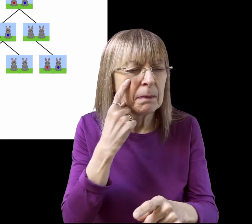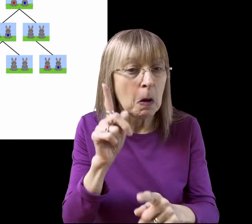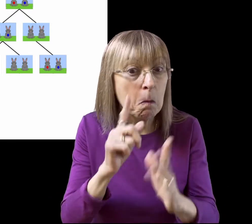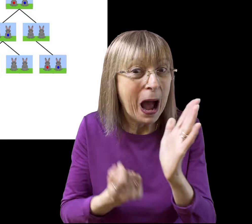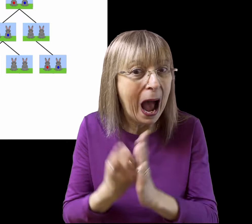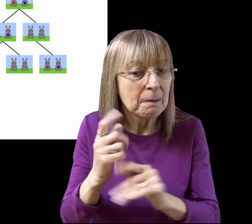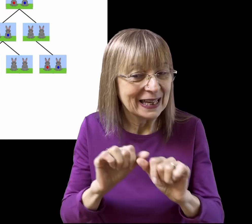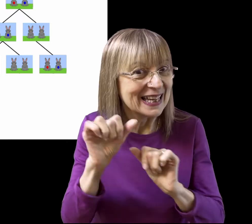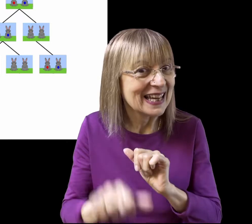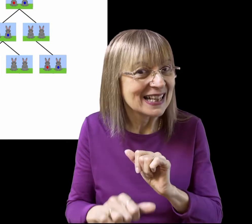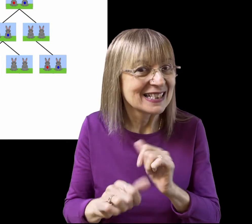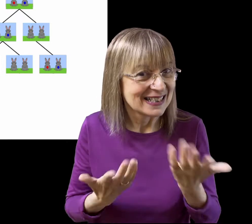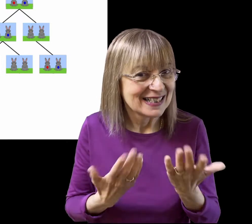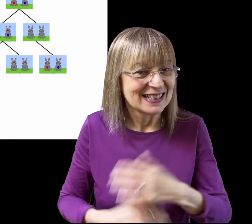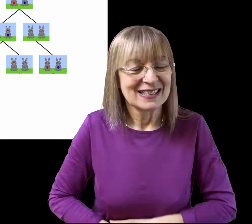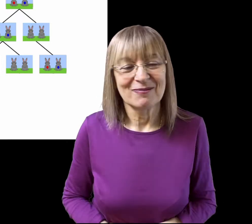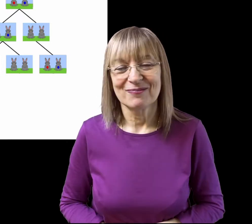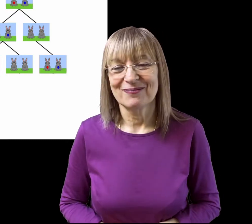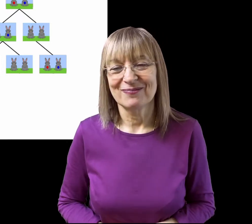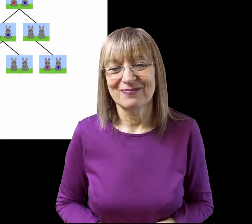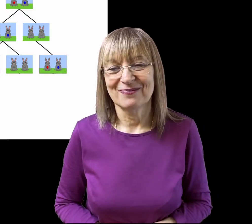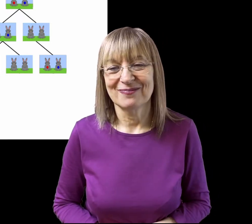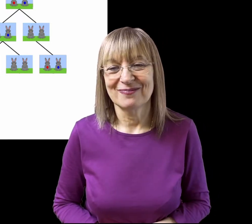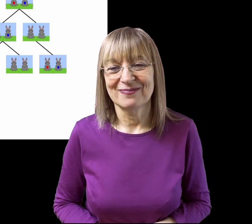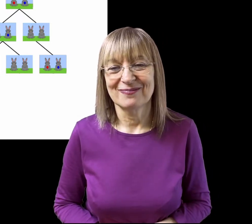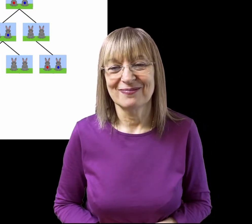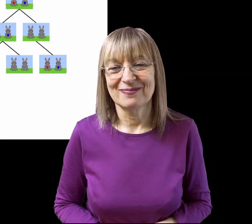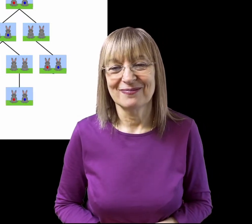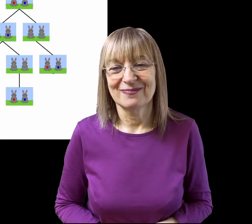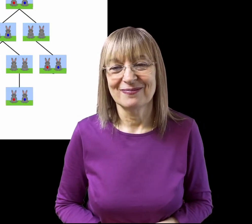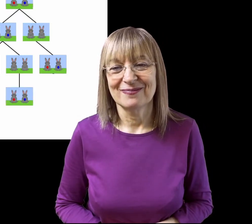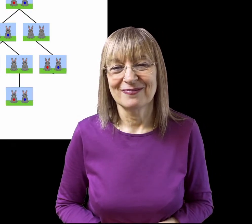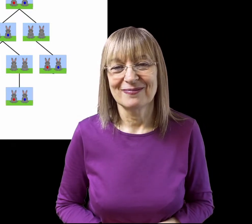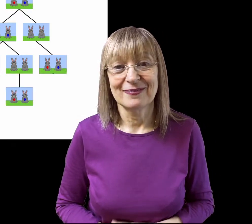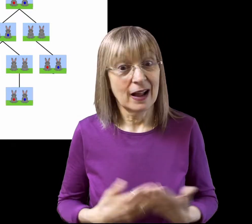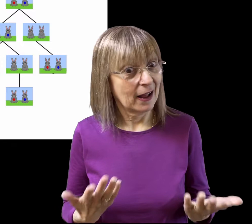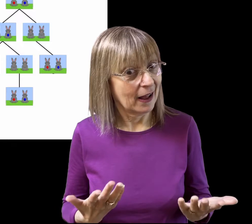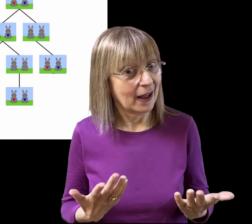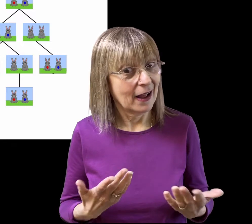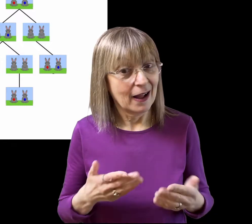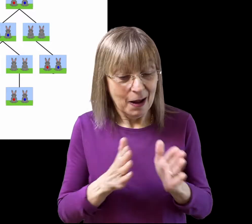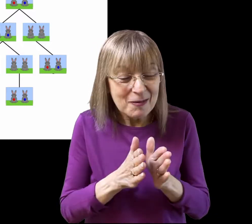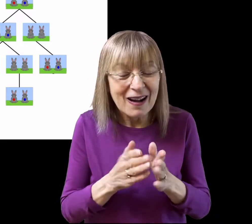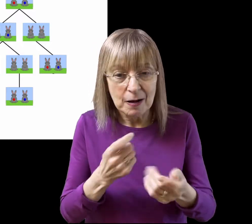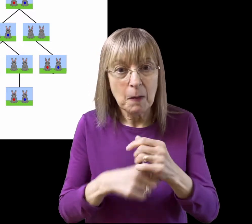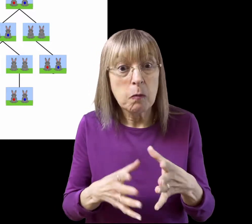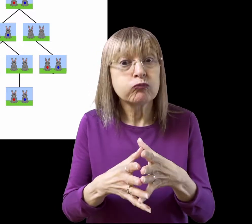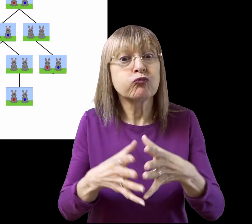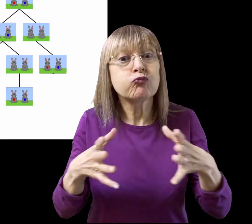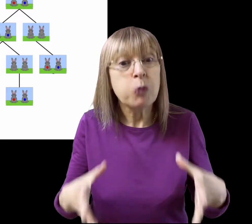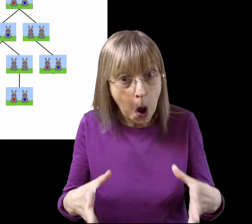what happens next? Right, what happens next? Well, these babies are going to become